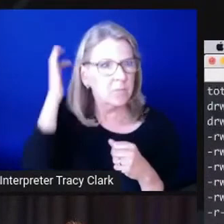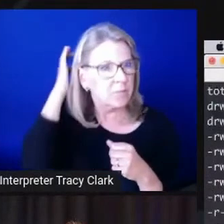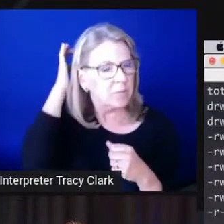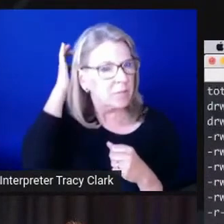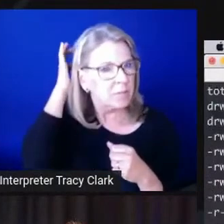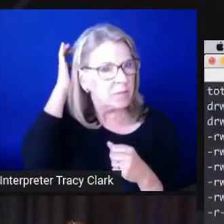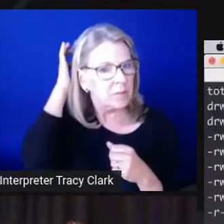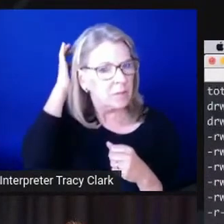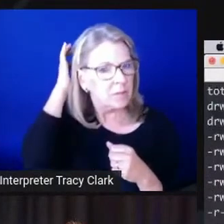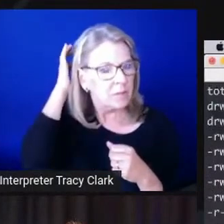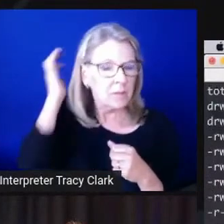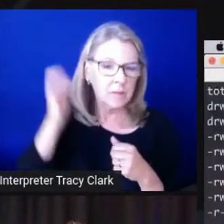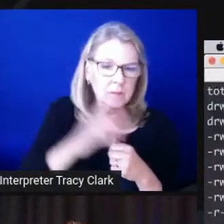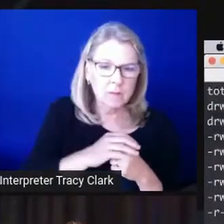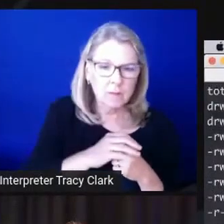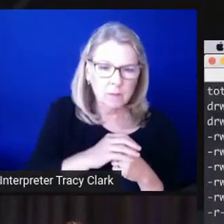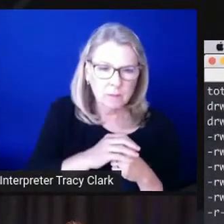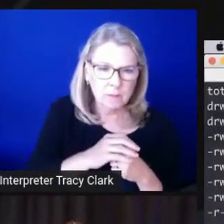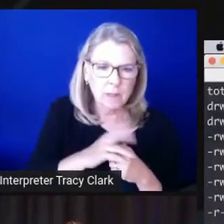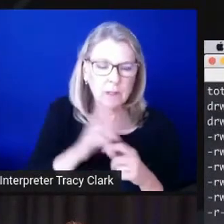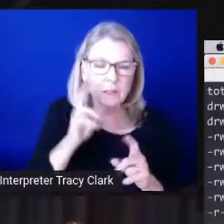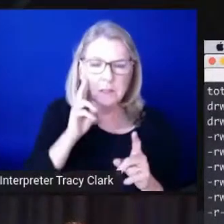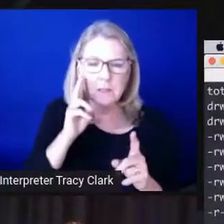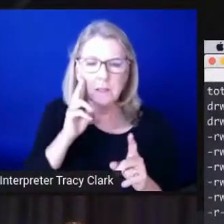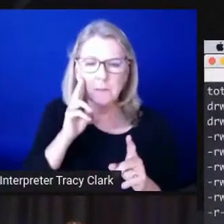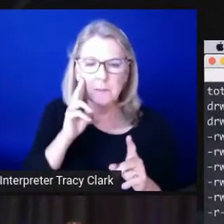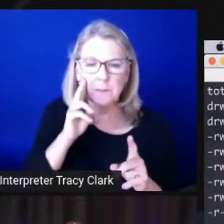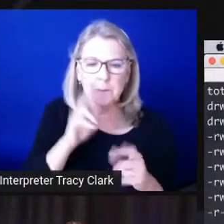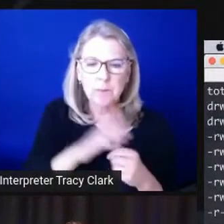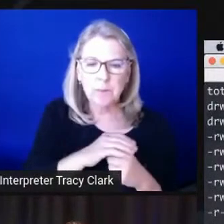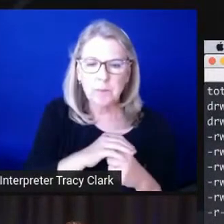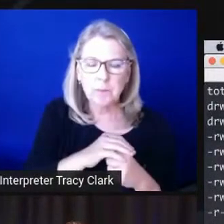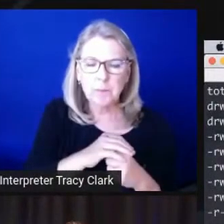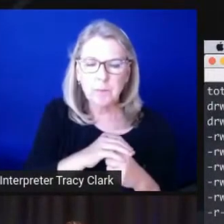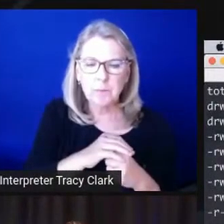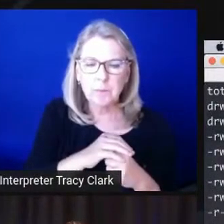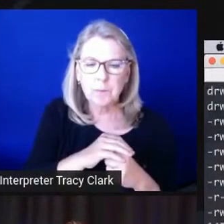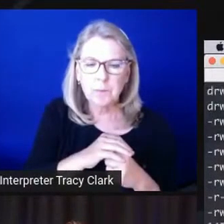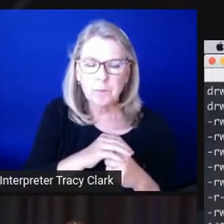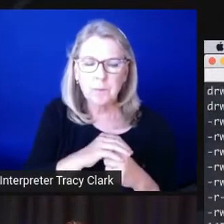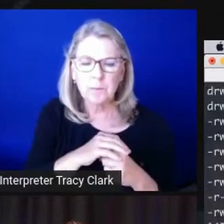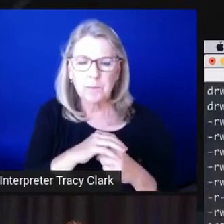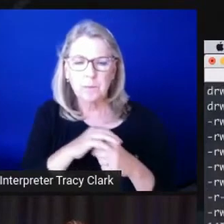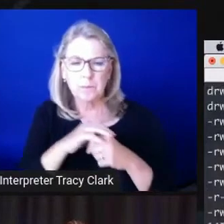Okay, so let's see if we have the deployments.